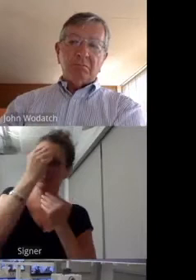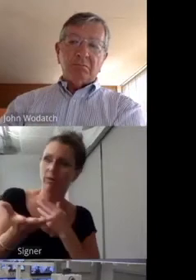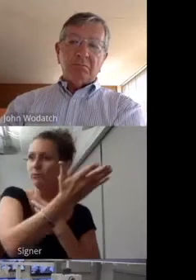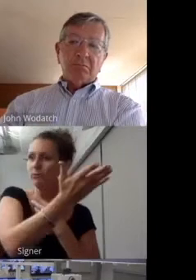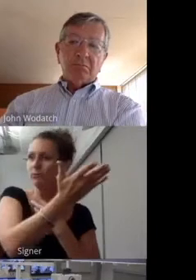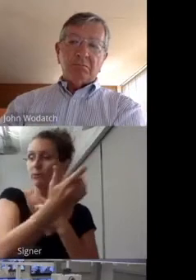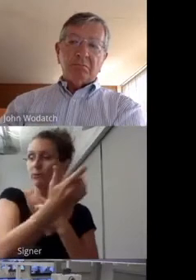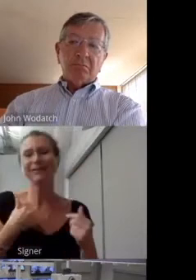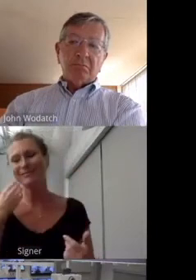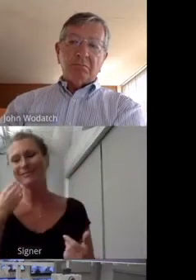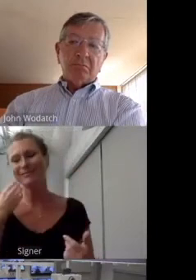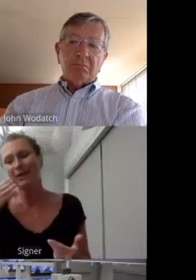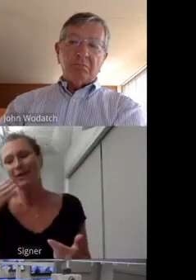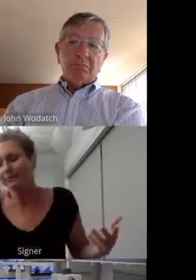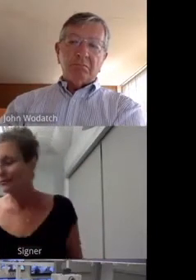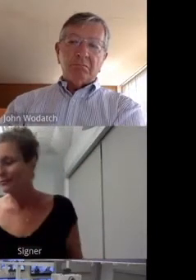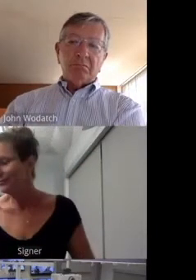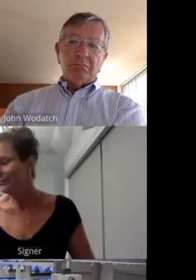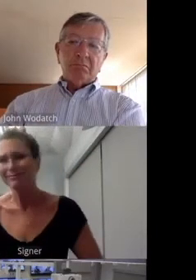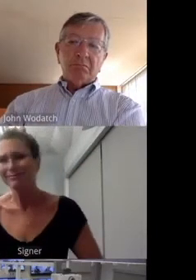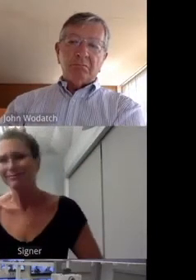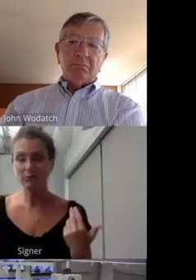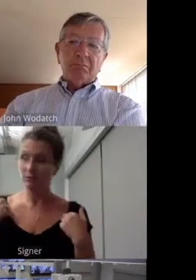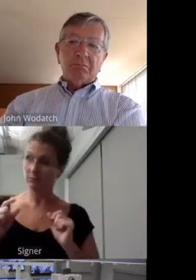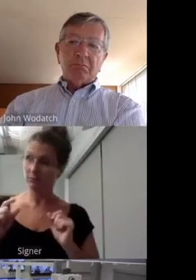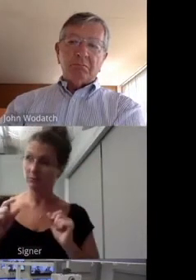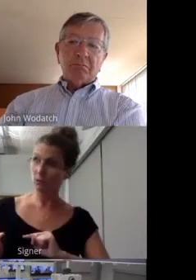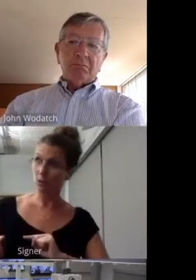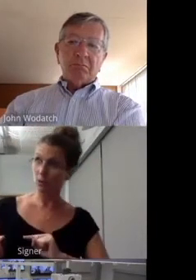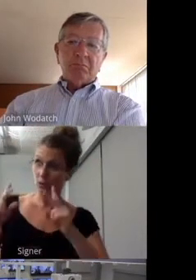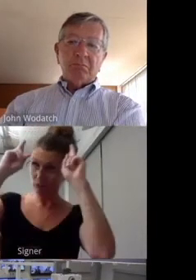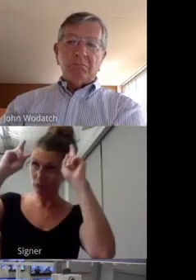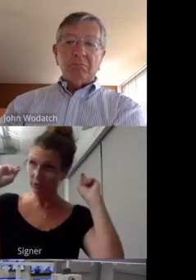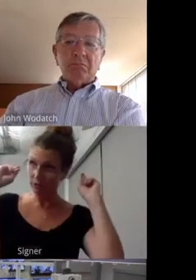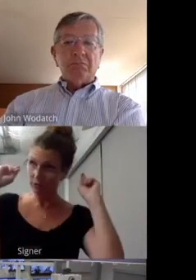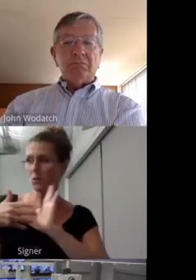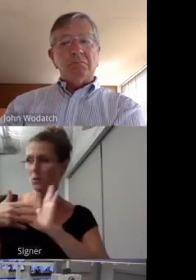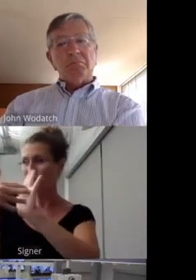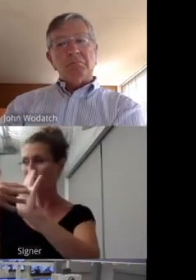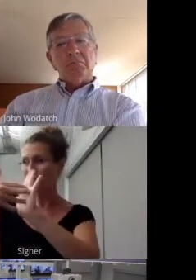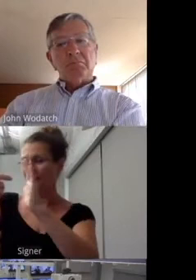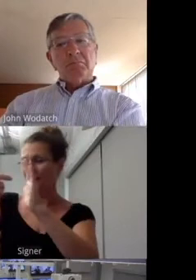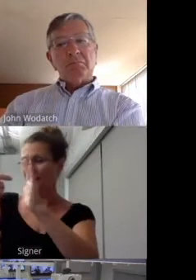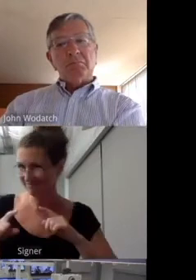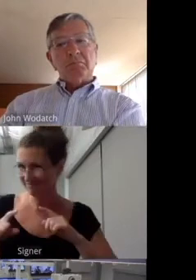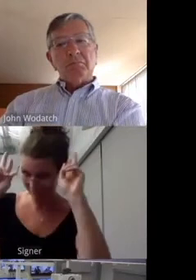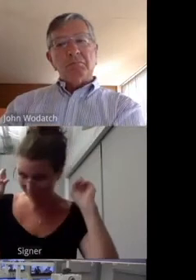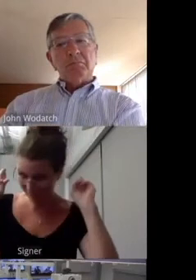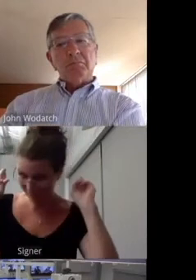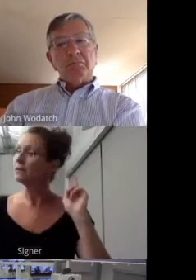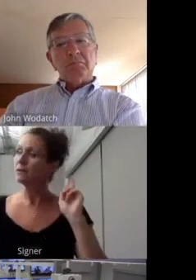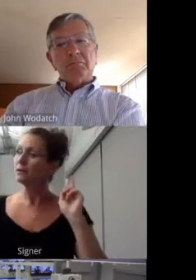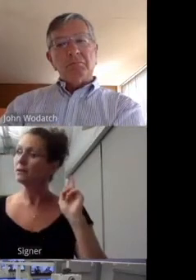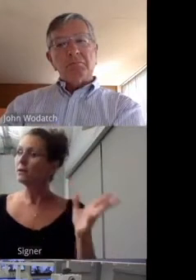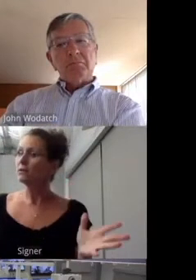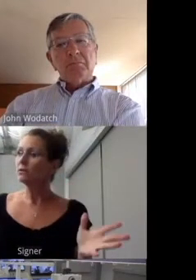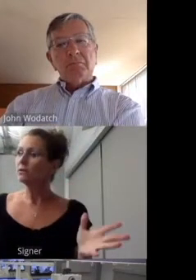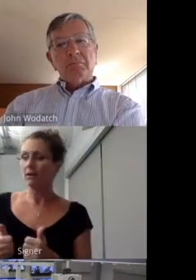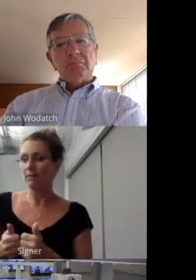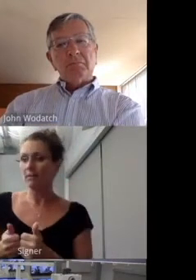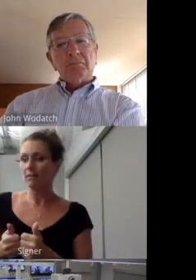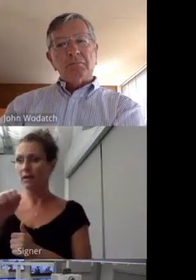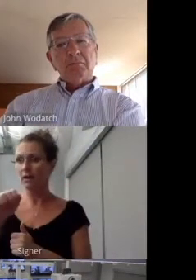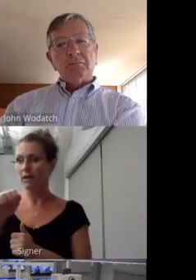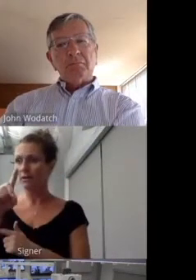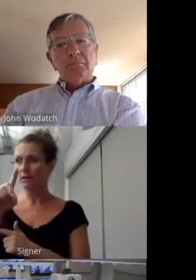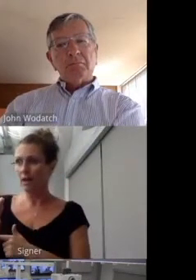the hairdresser, which I do once in a blue moon, and other places, when I talk about the AODA, they say, what's that? So